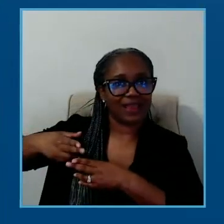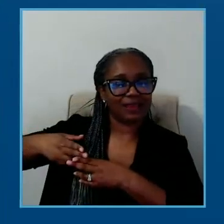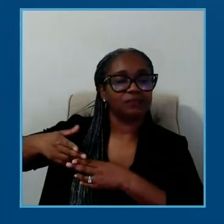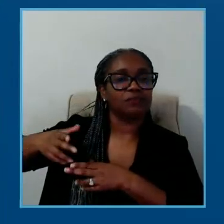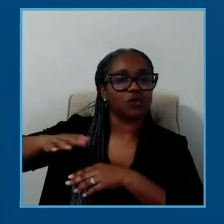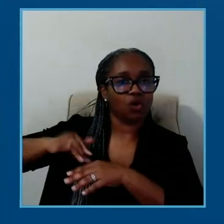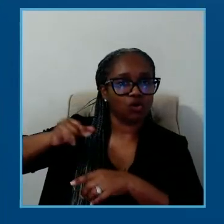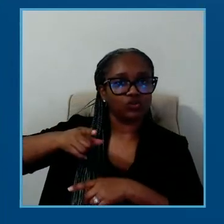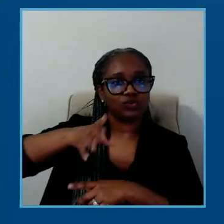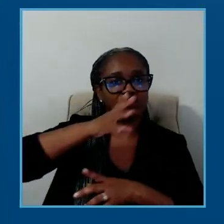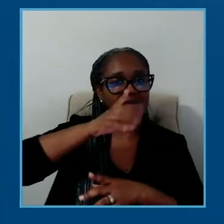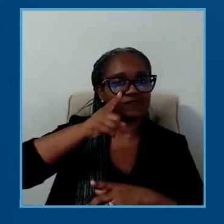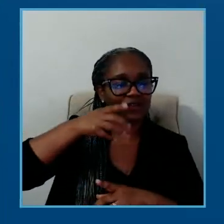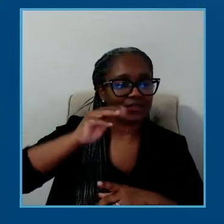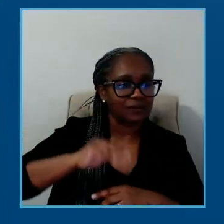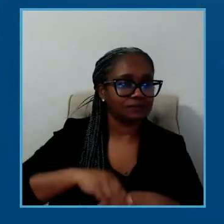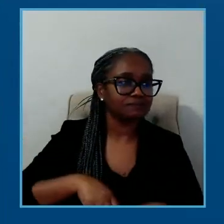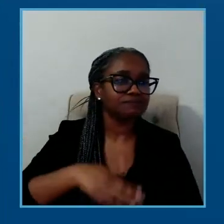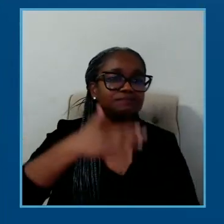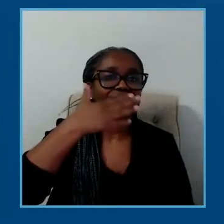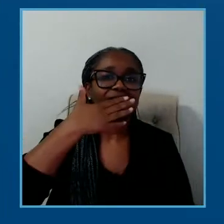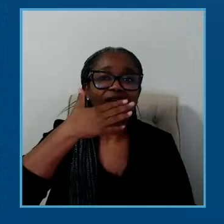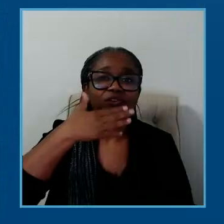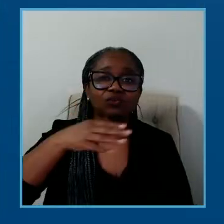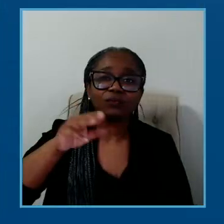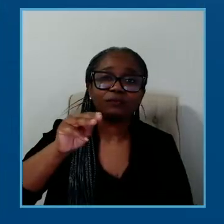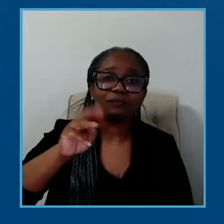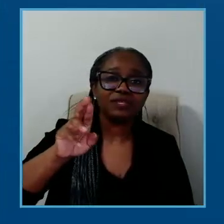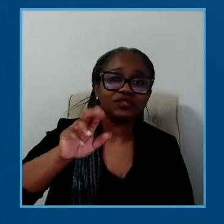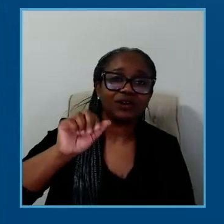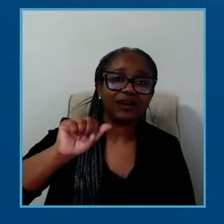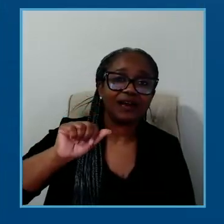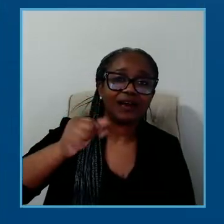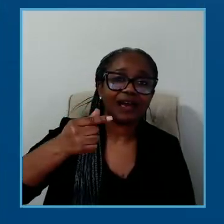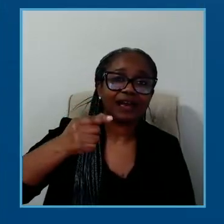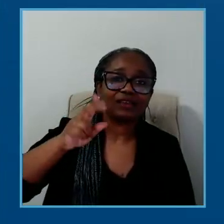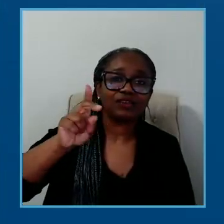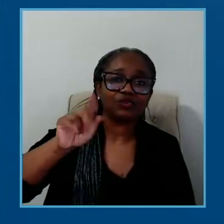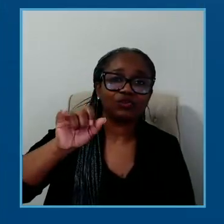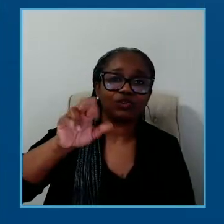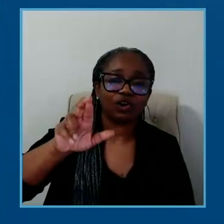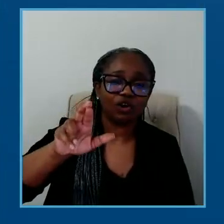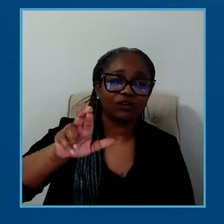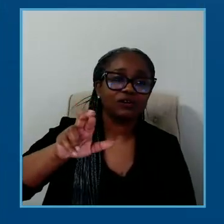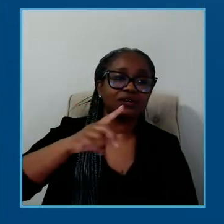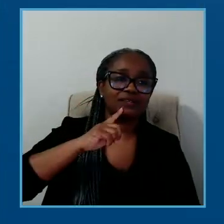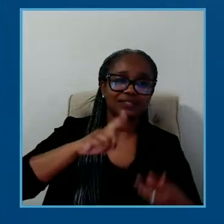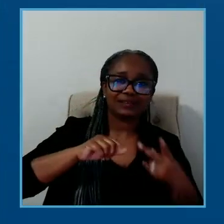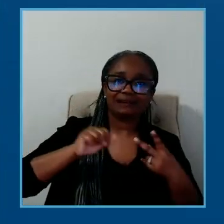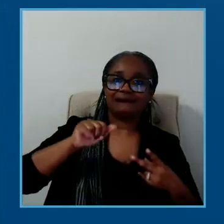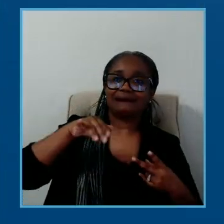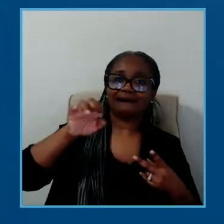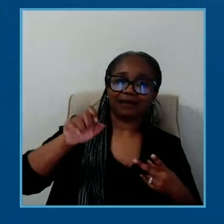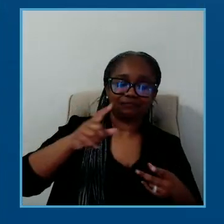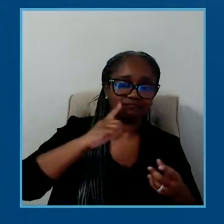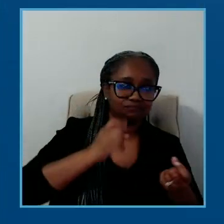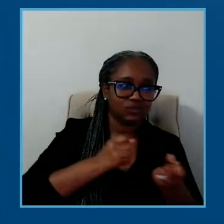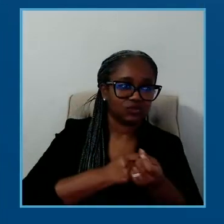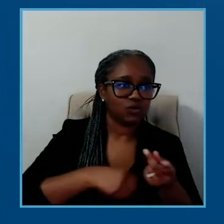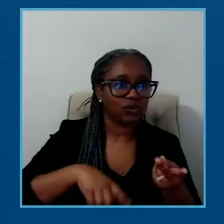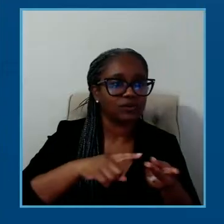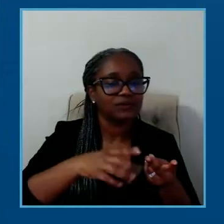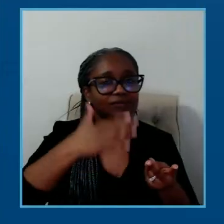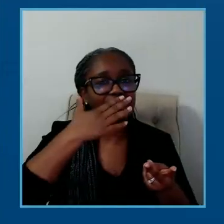Mr. Aguilar? Aye. Votes for. Mr. Buckley?